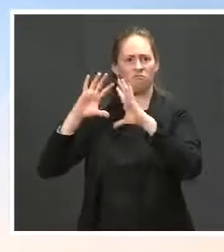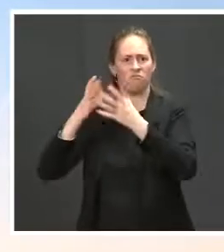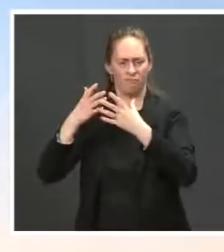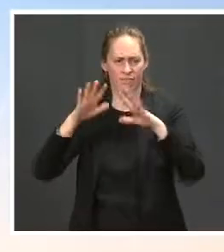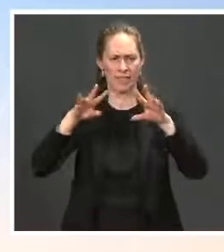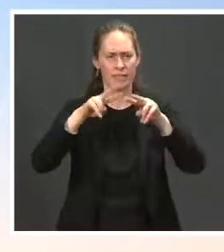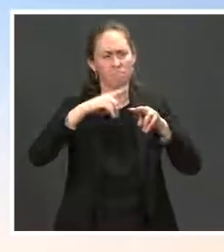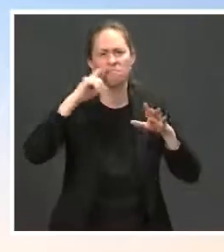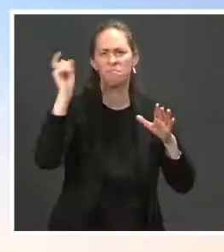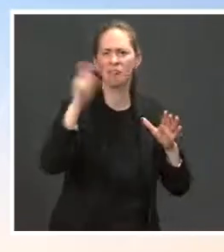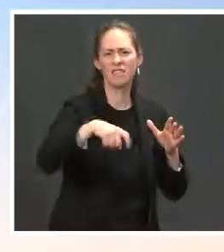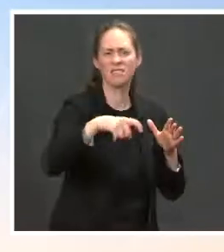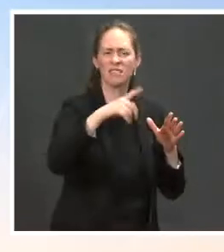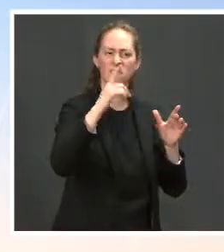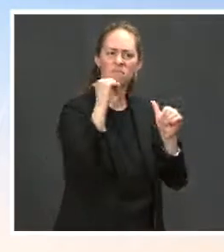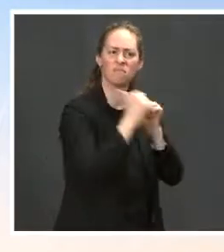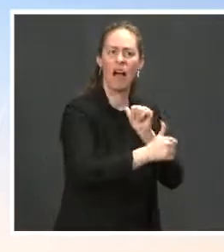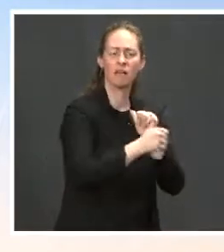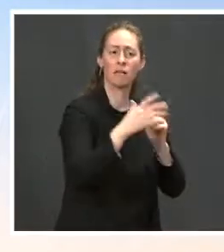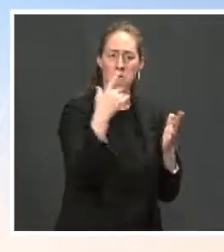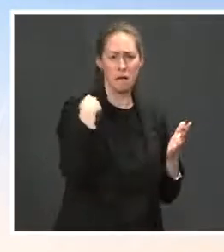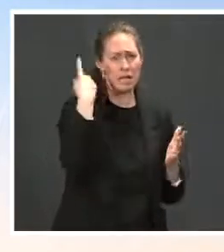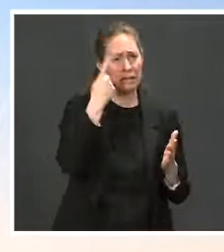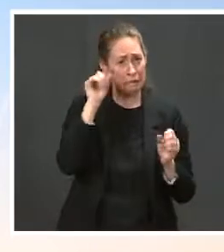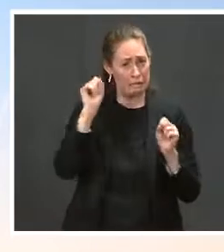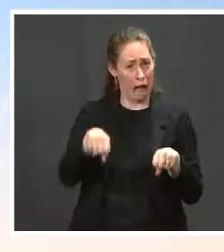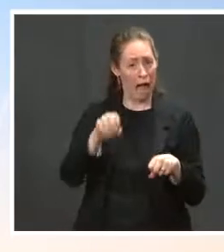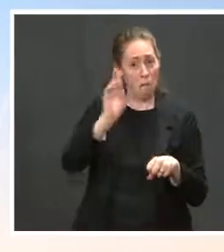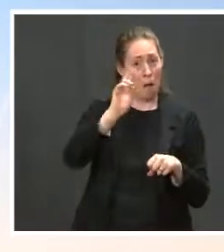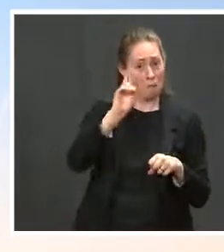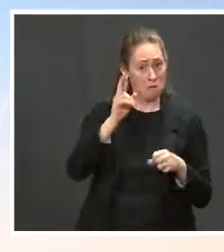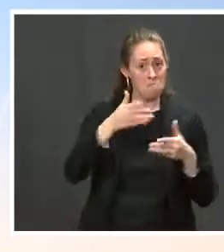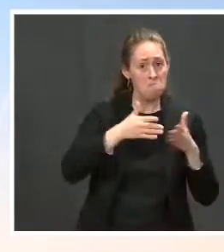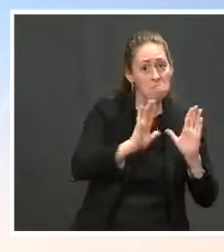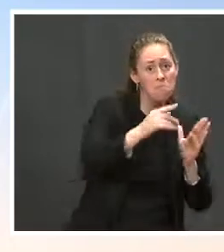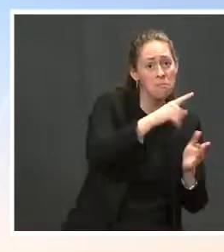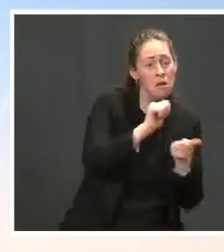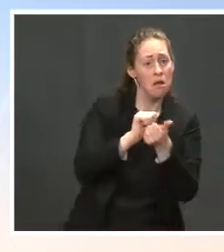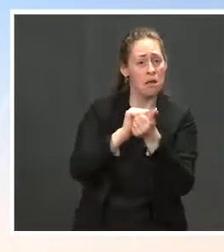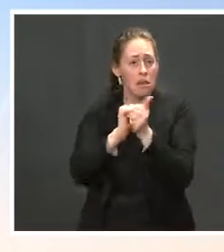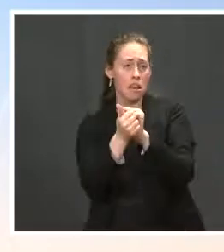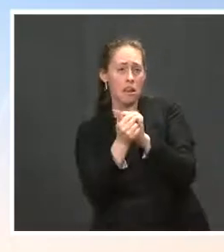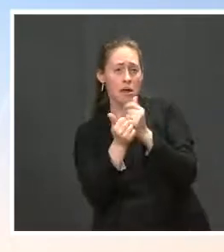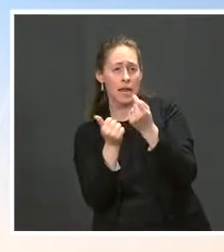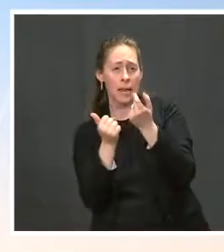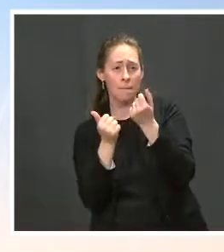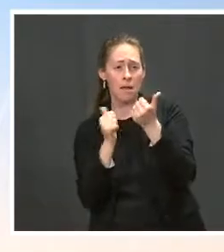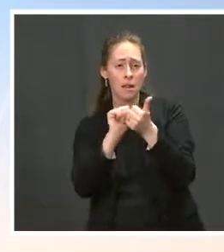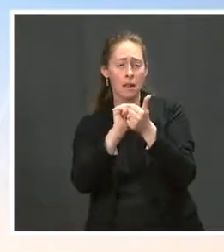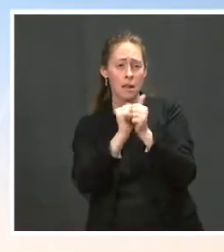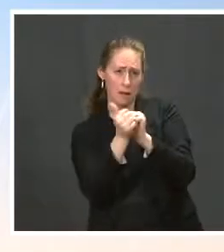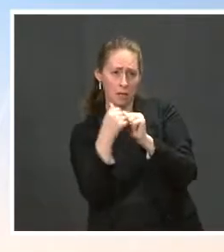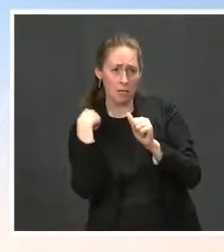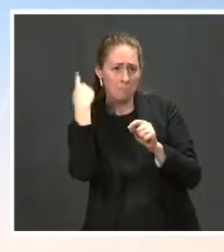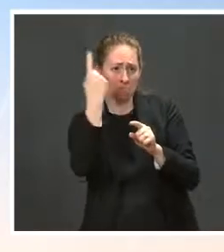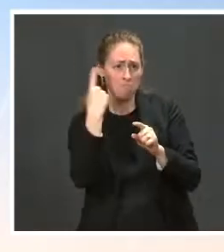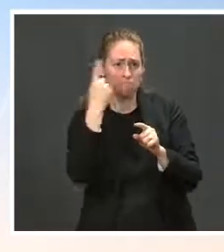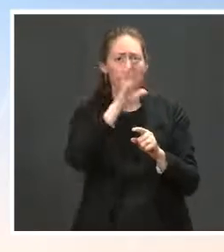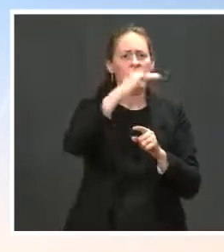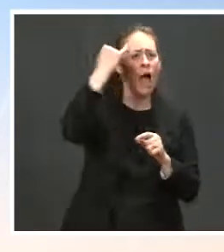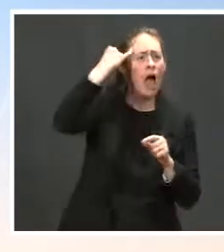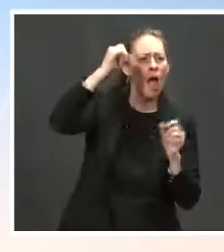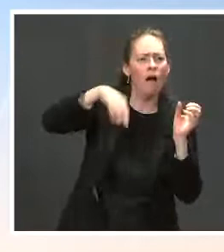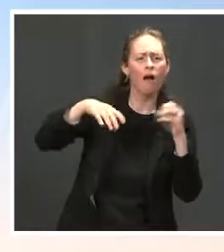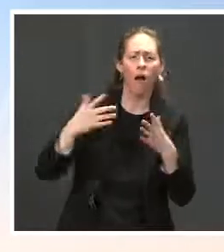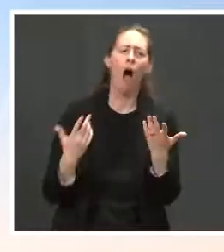room for Republican proposals like the one from Senator Tim Scott? Of course, this is going to be a discussion, and a